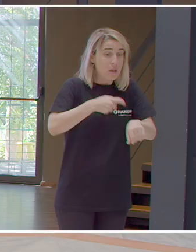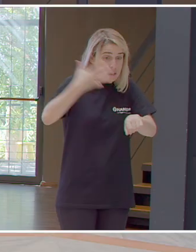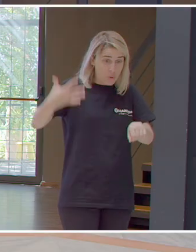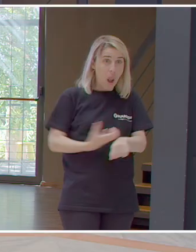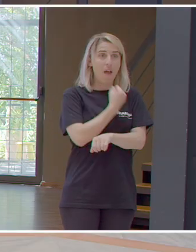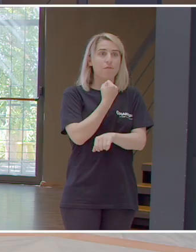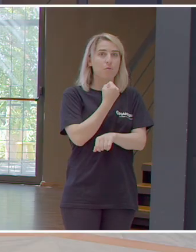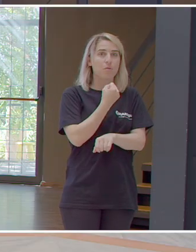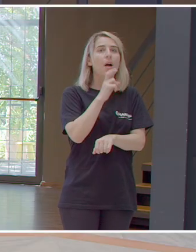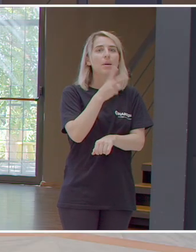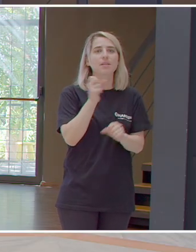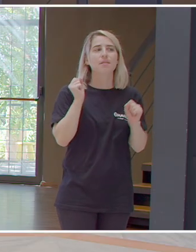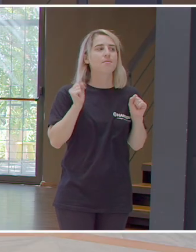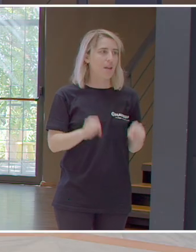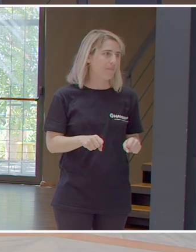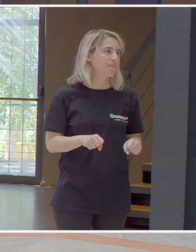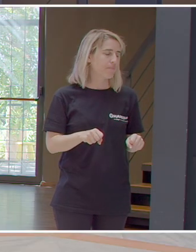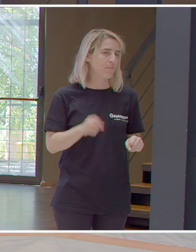yes. So